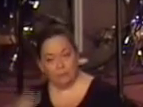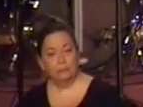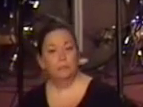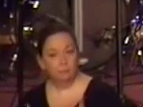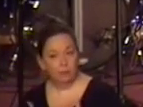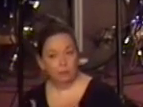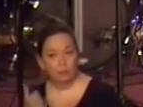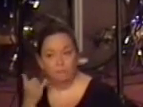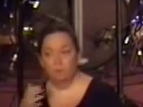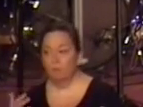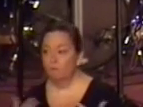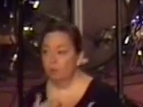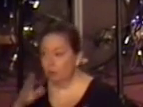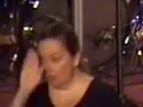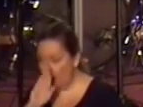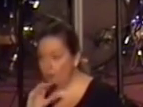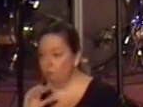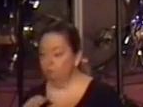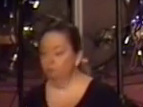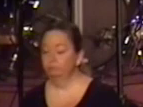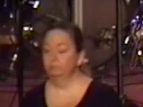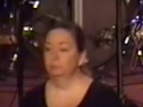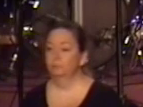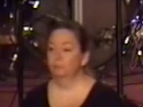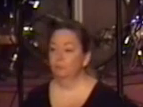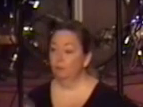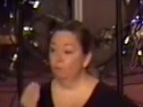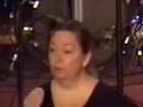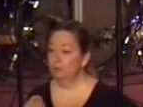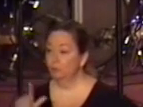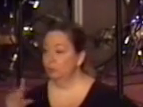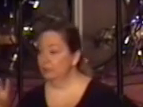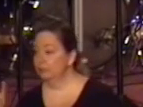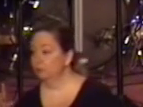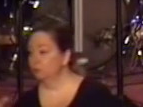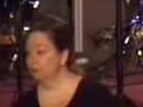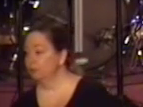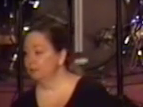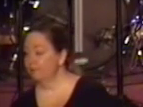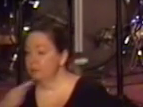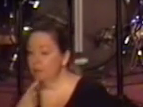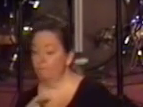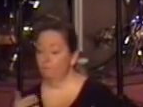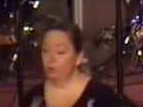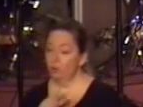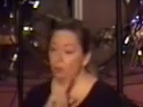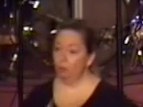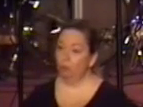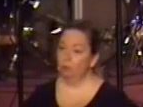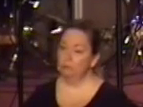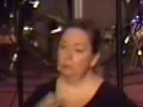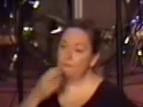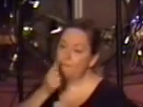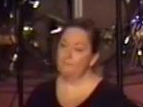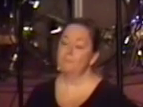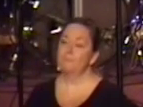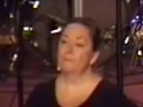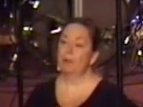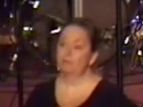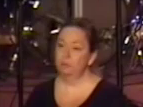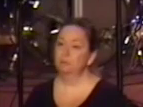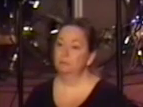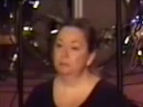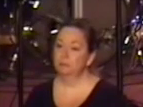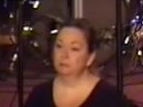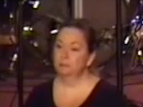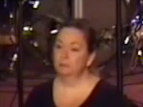we fear God, we begin to do that. 14:26 and 27 says, the fear of the Lord is strong confidence in